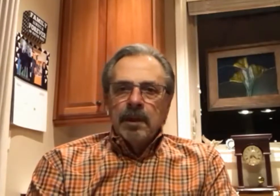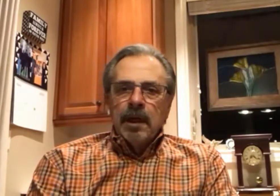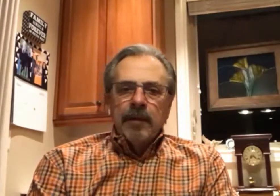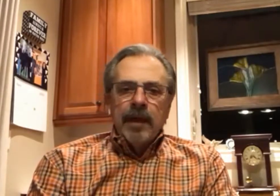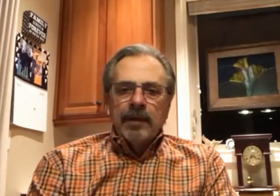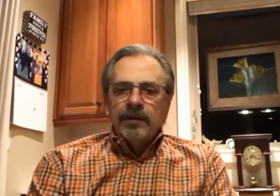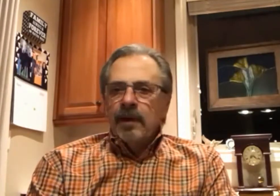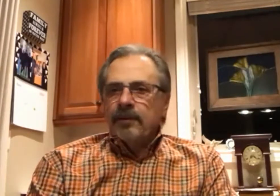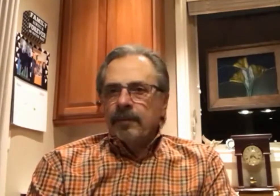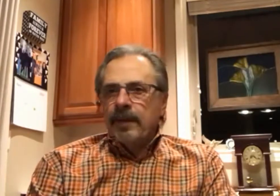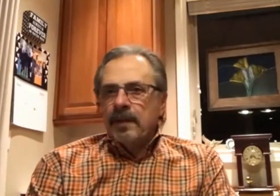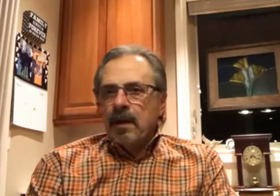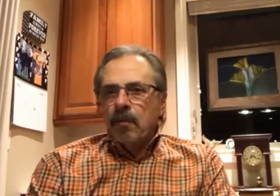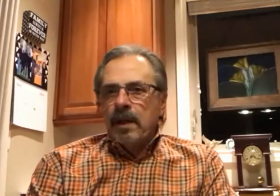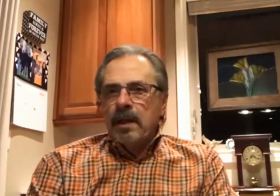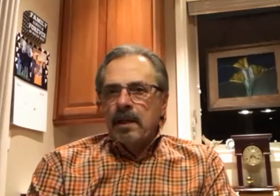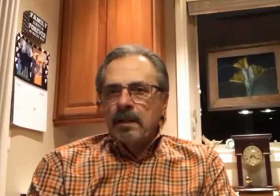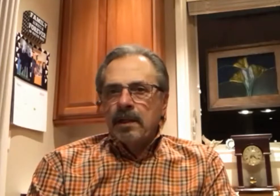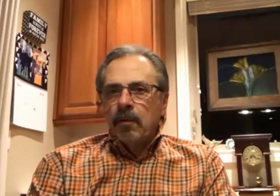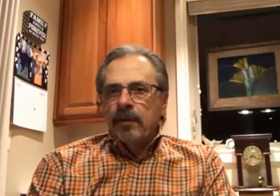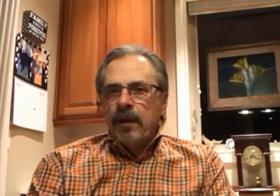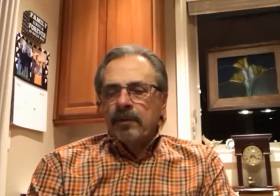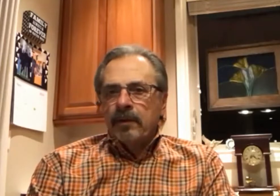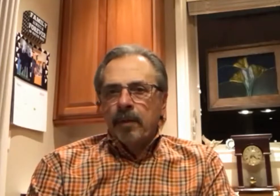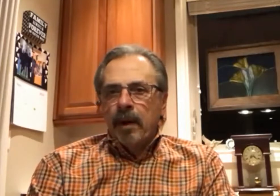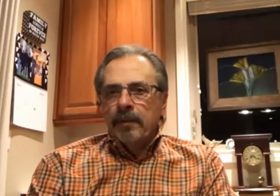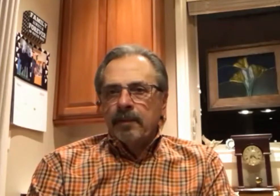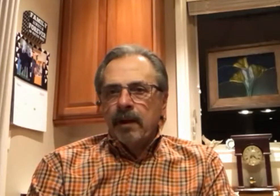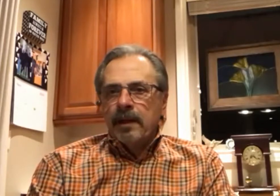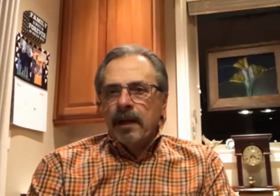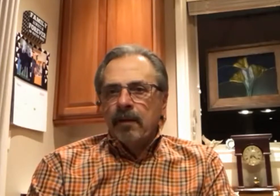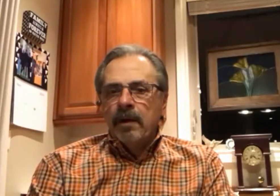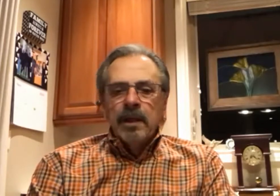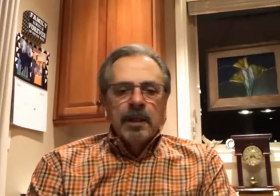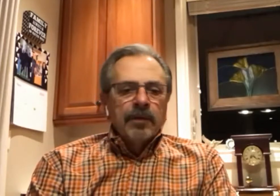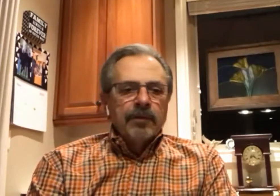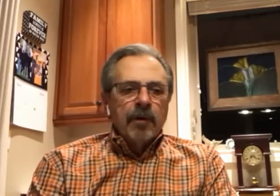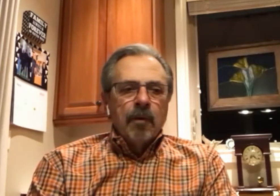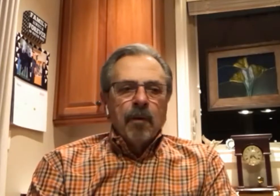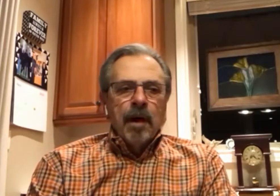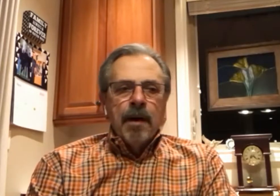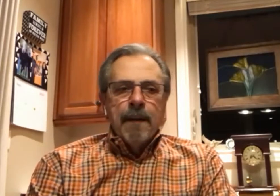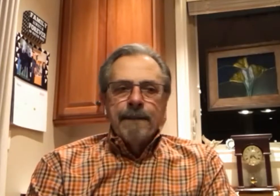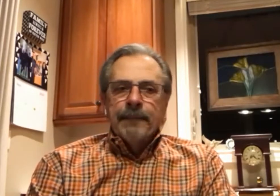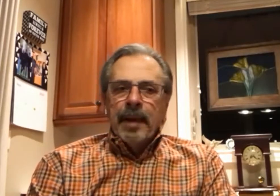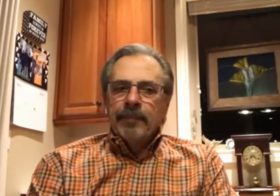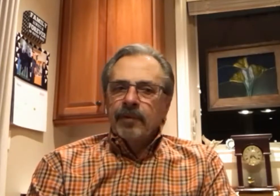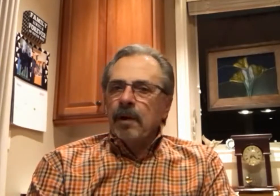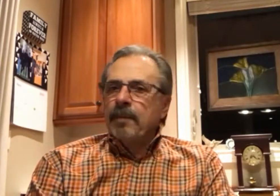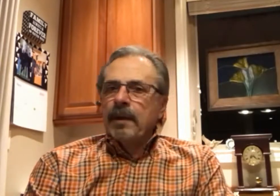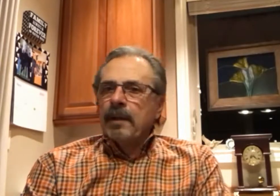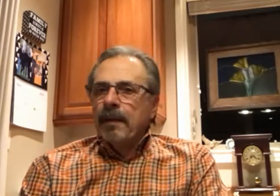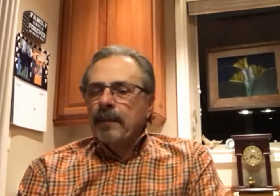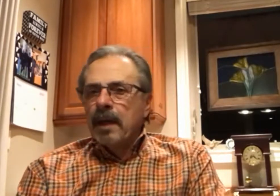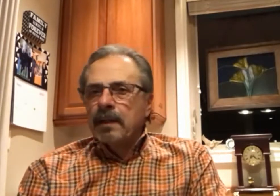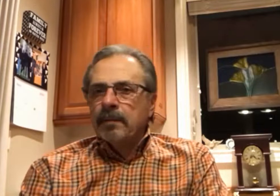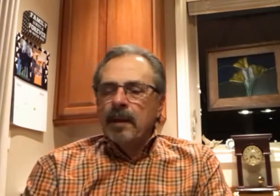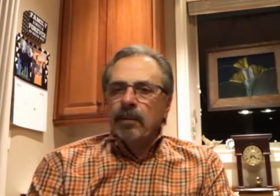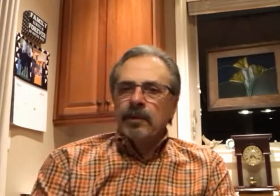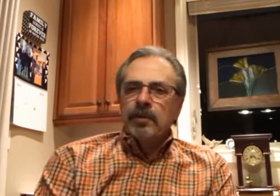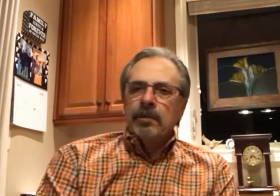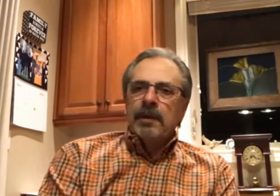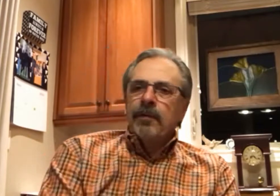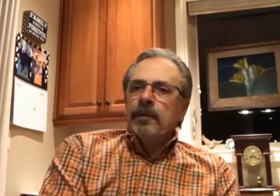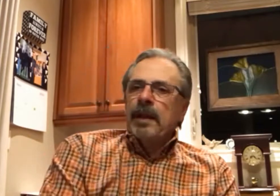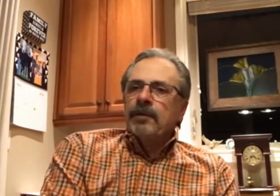federal. That is not something that we deal with as a department right now. So I'm sorry, but I'm not going to